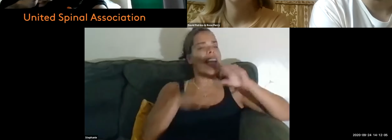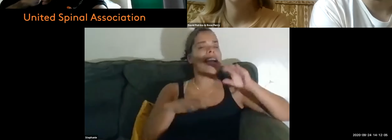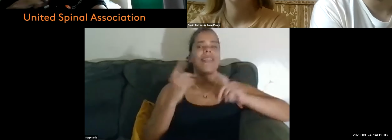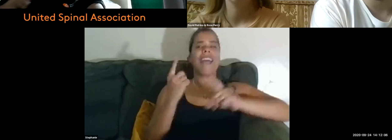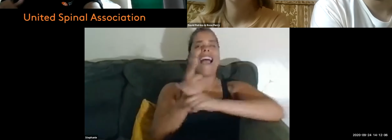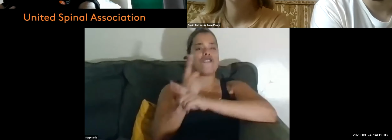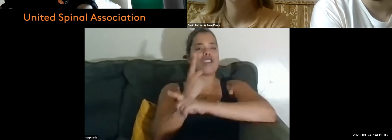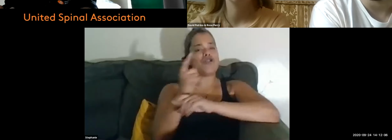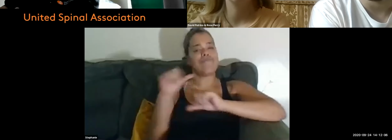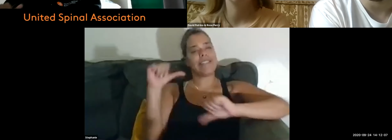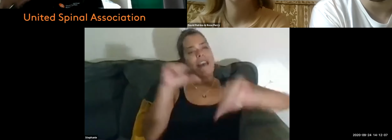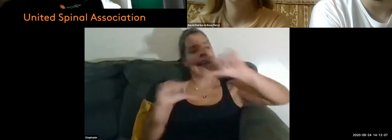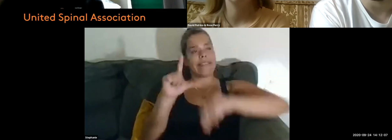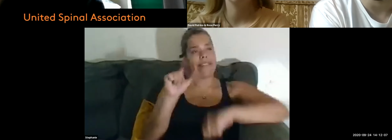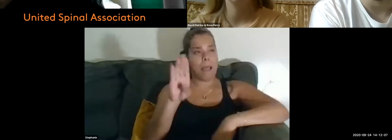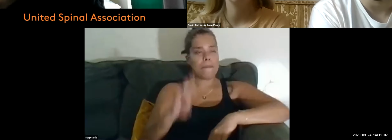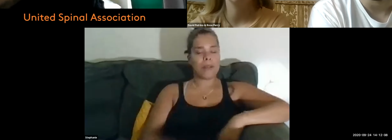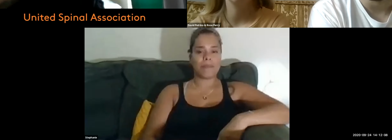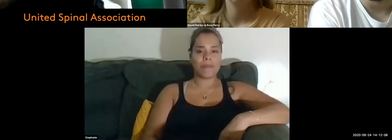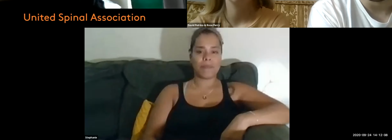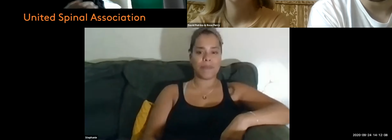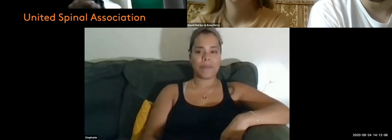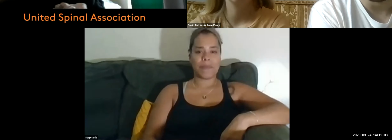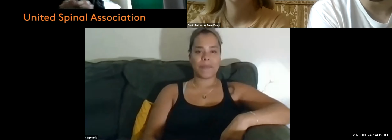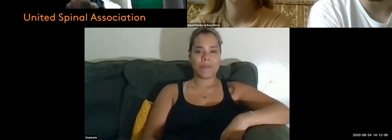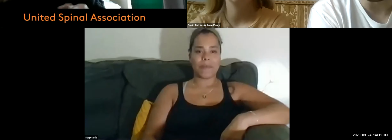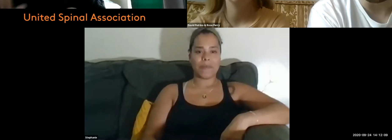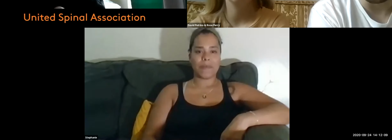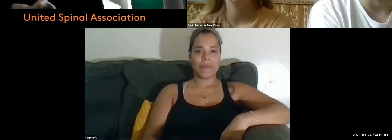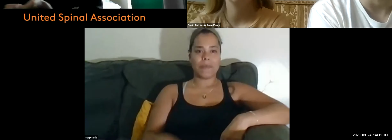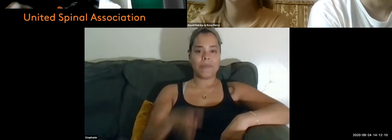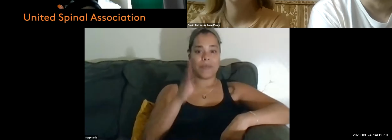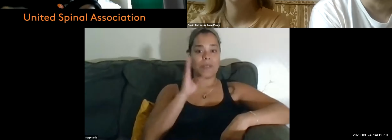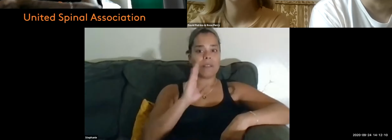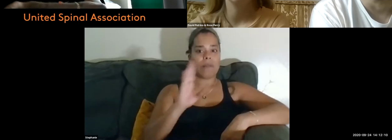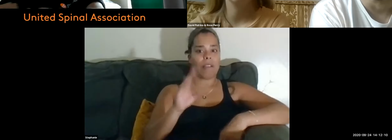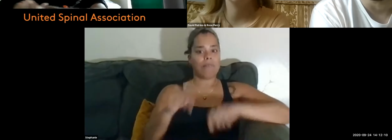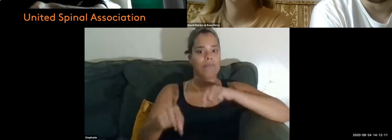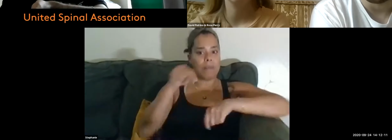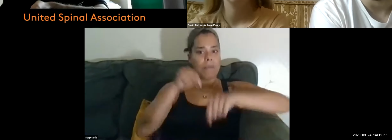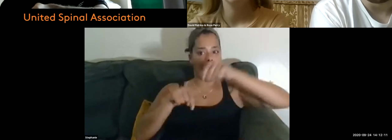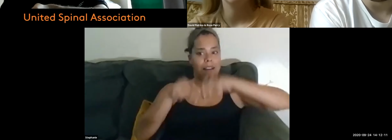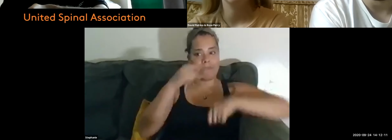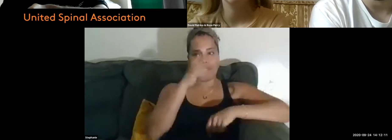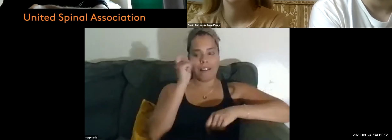that because there's a whole topic there all by itself.